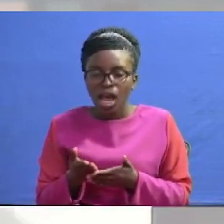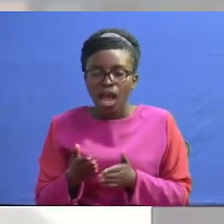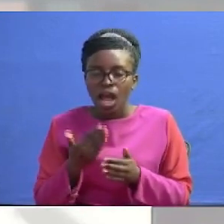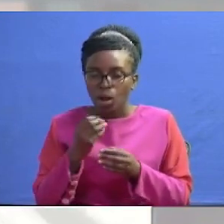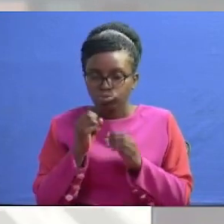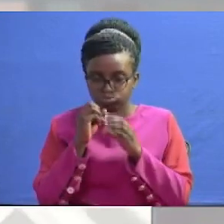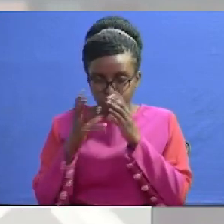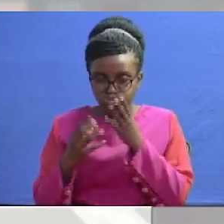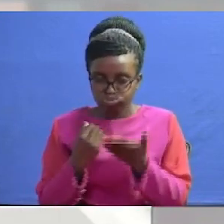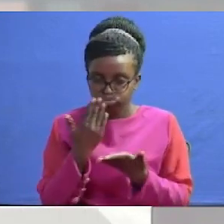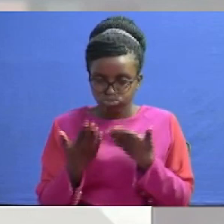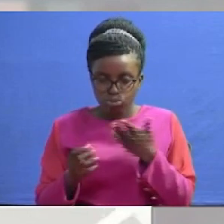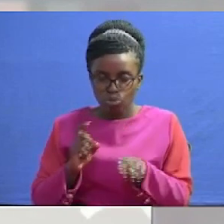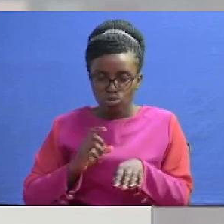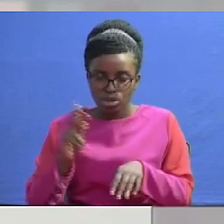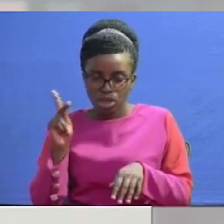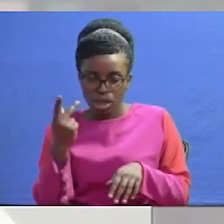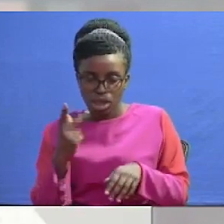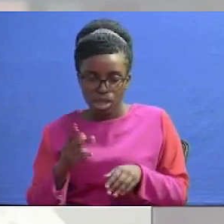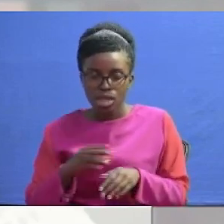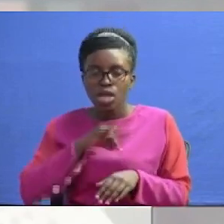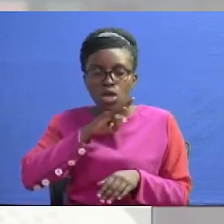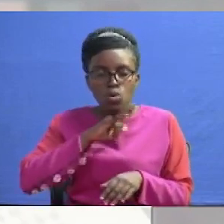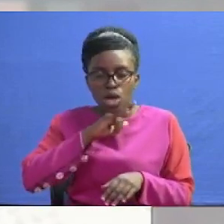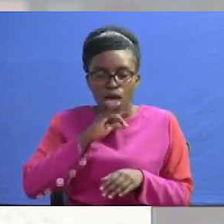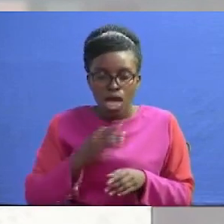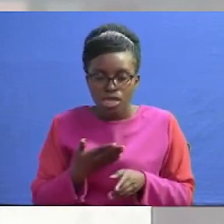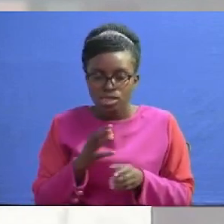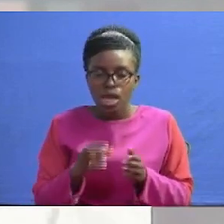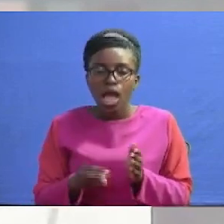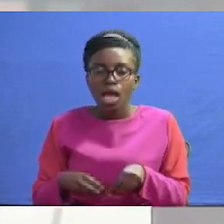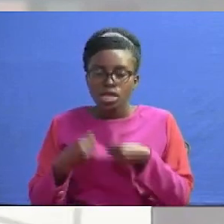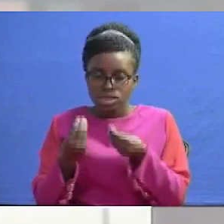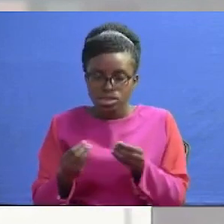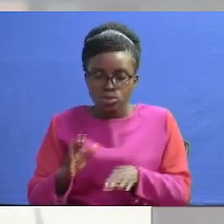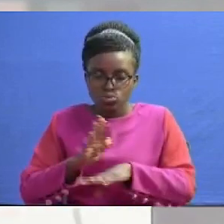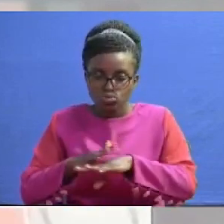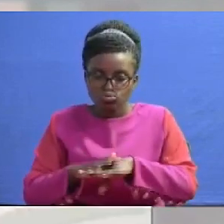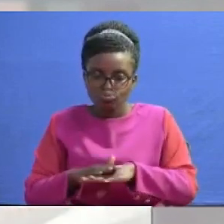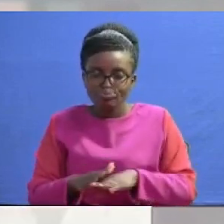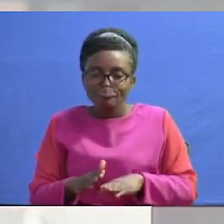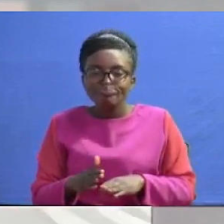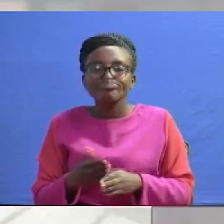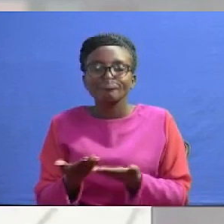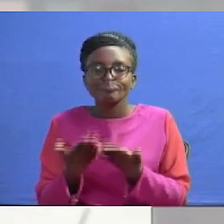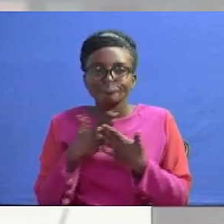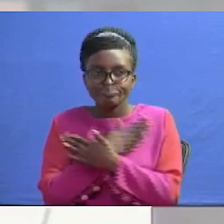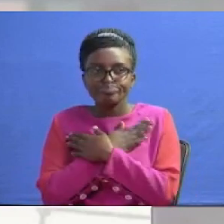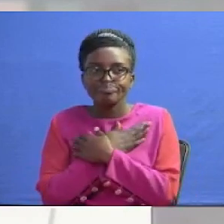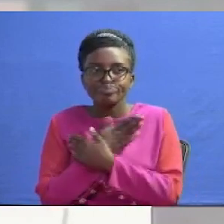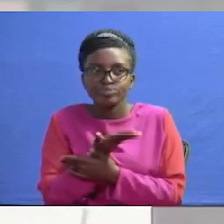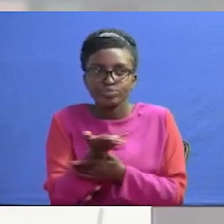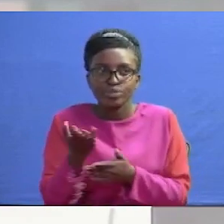and Uganda will strive to maintain good trade relations between the two countries. This is as Ugandan President